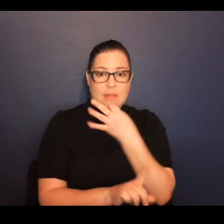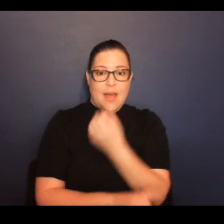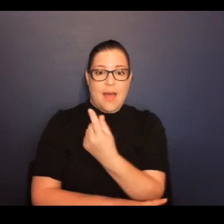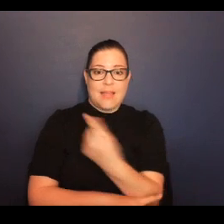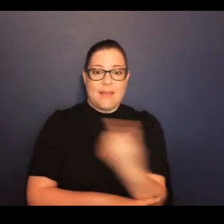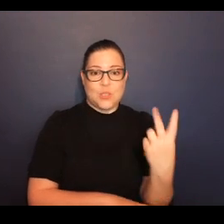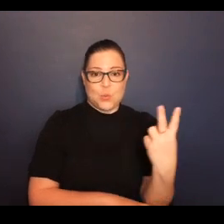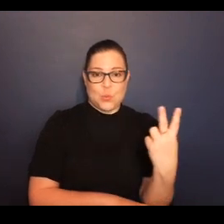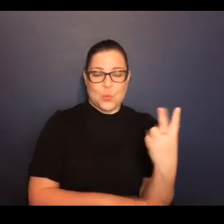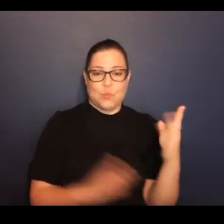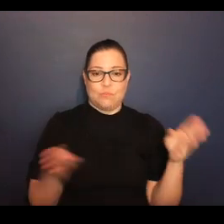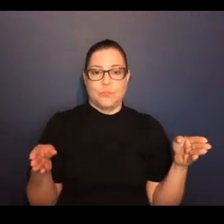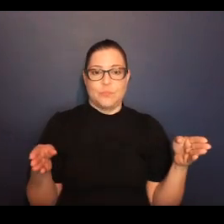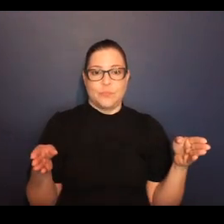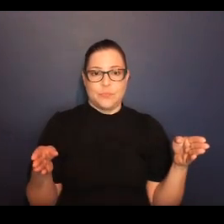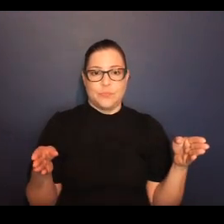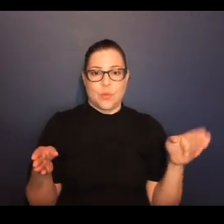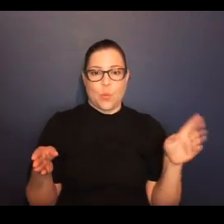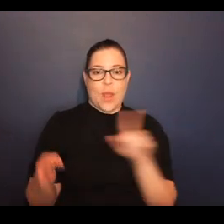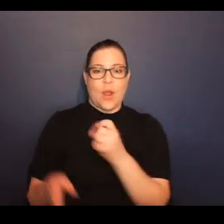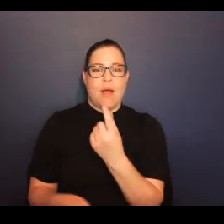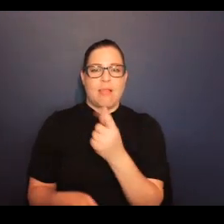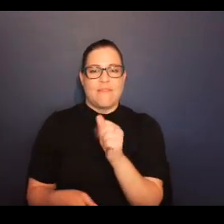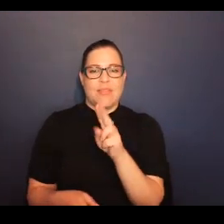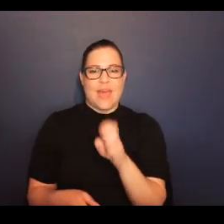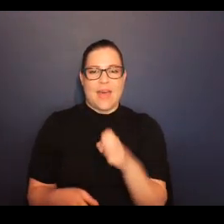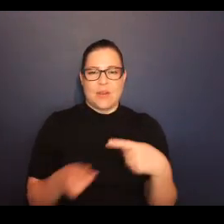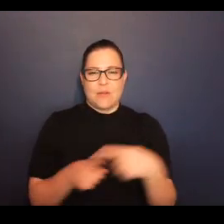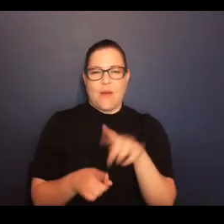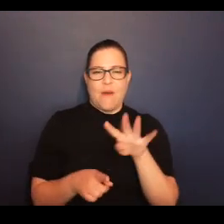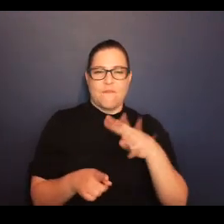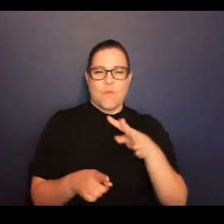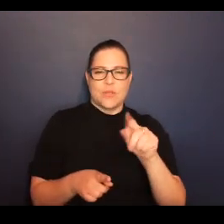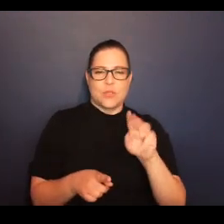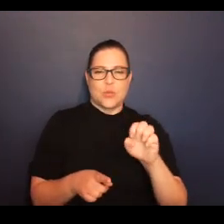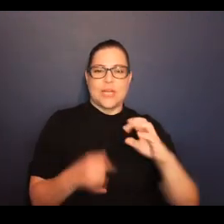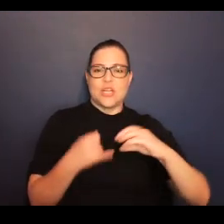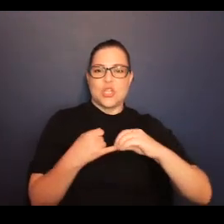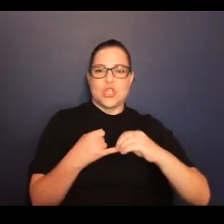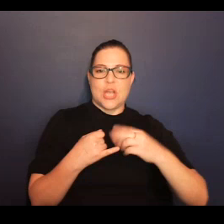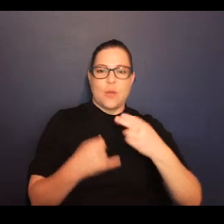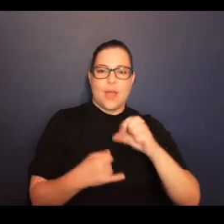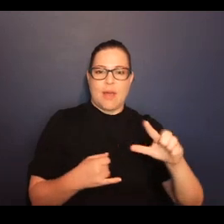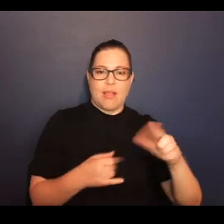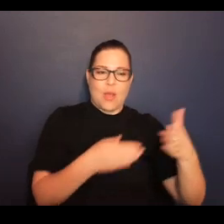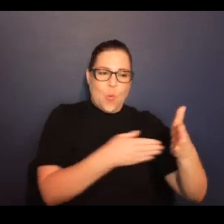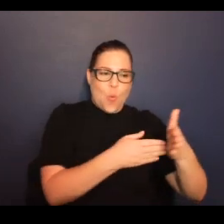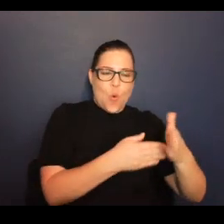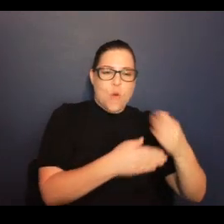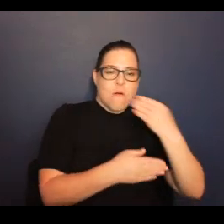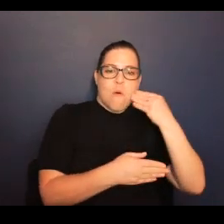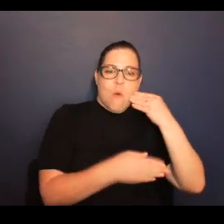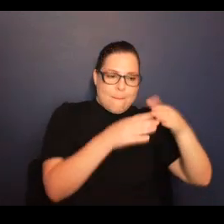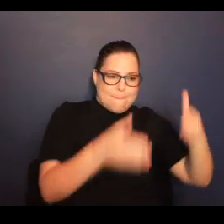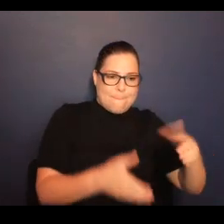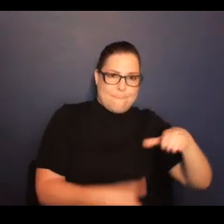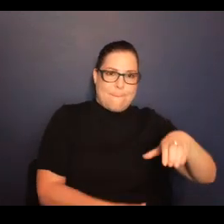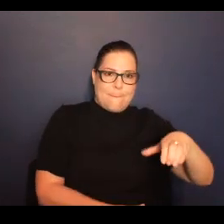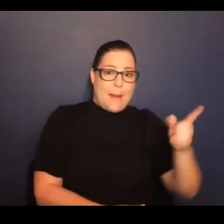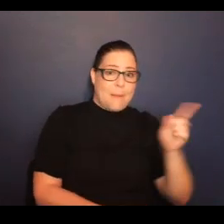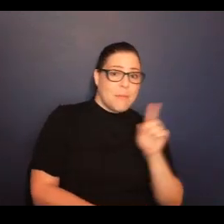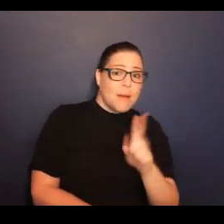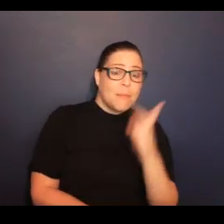2 on 11th Avenue and 4th Street, Cherry Hill, Corner House. And I was coming down here